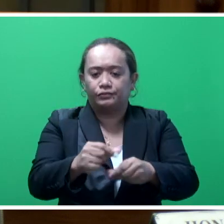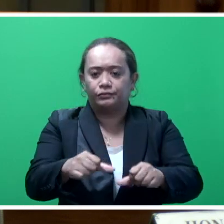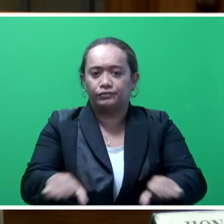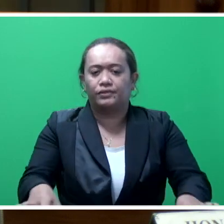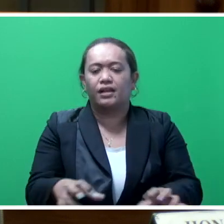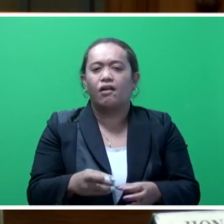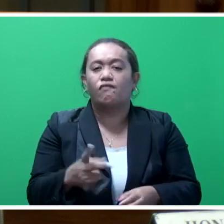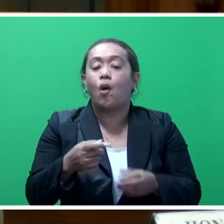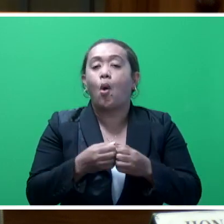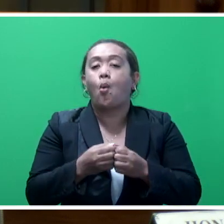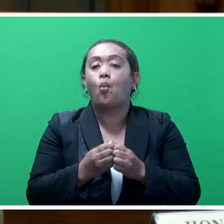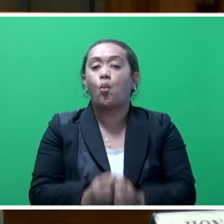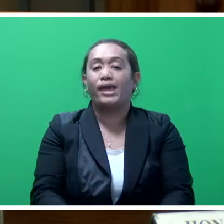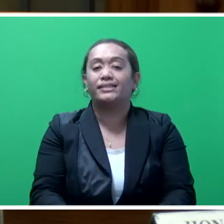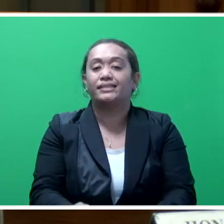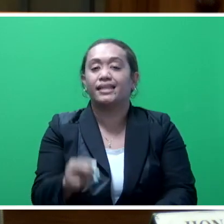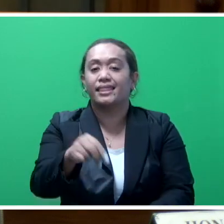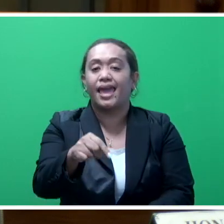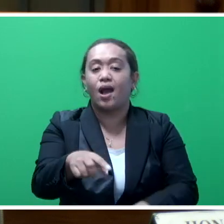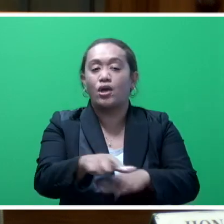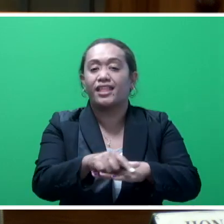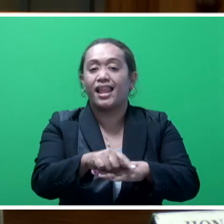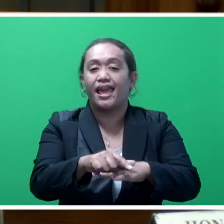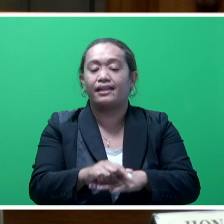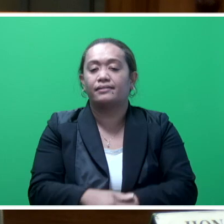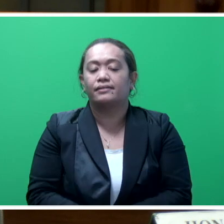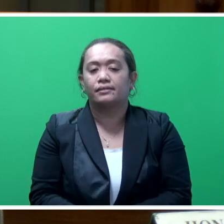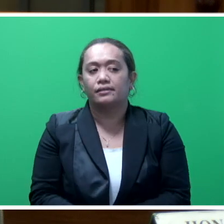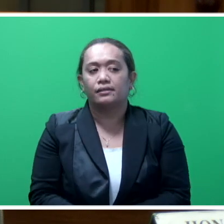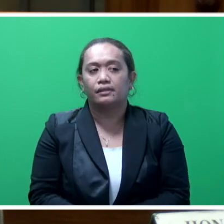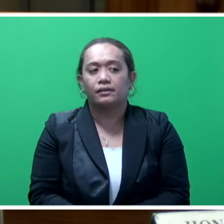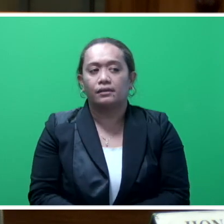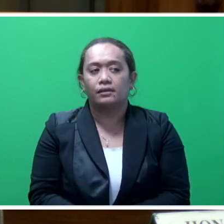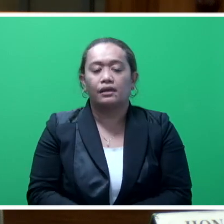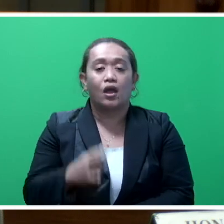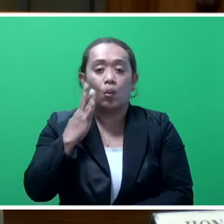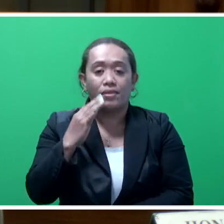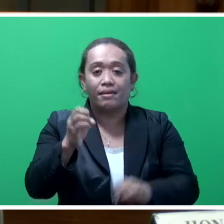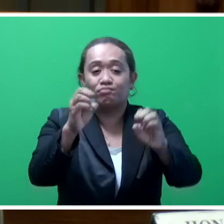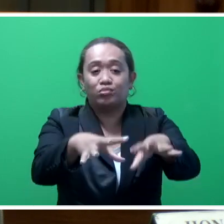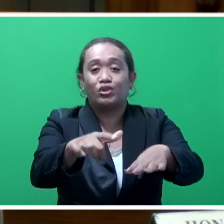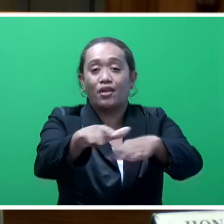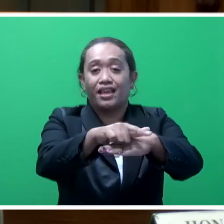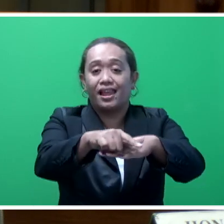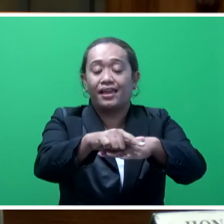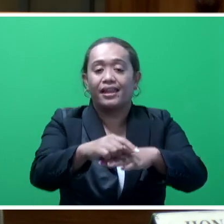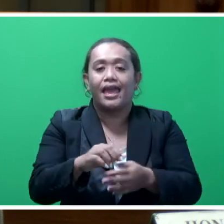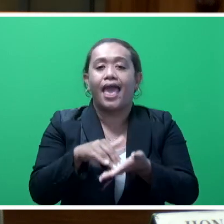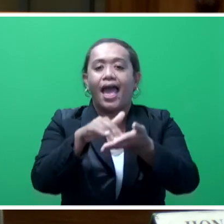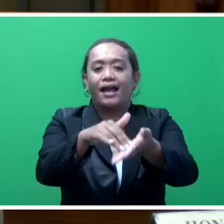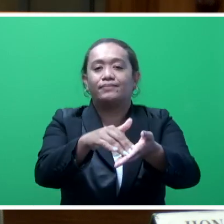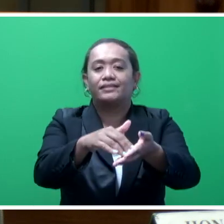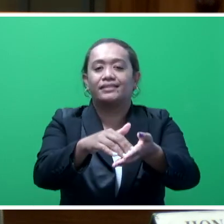own farm. And secondly, this particular bacterium medium, when they apply on the field, it helps in better uptake